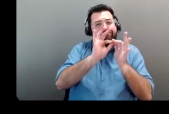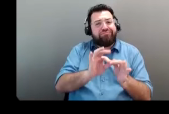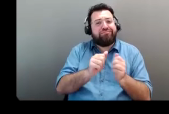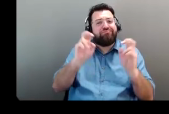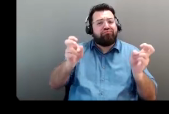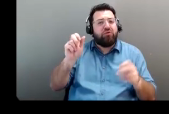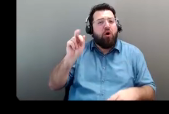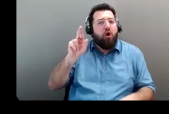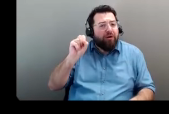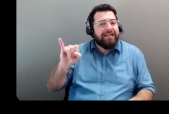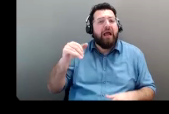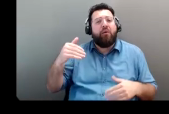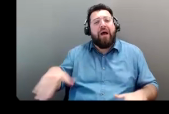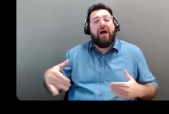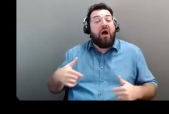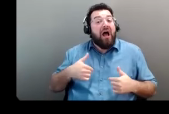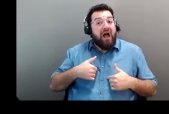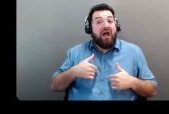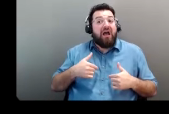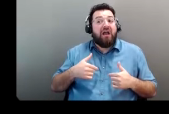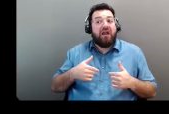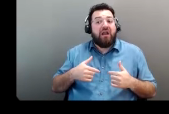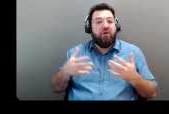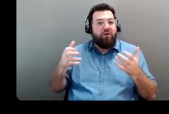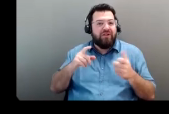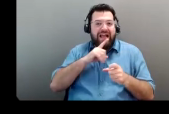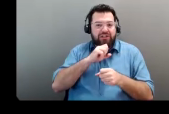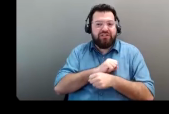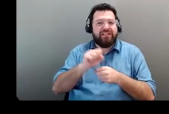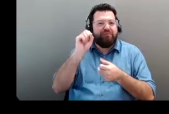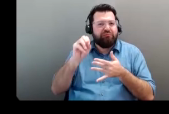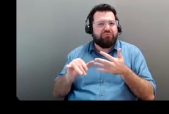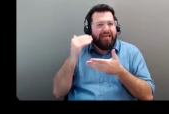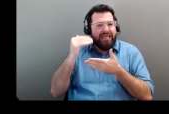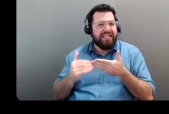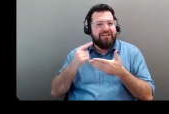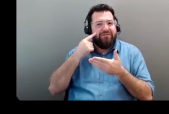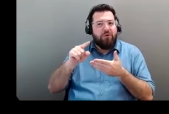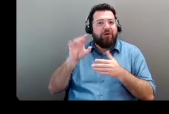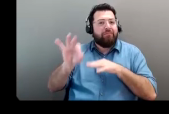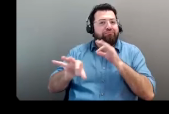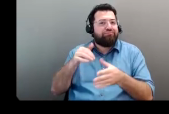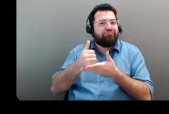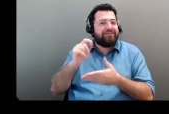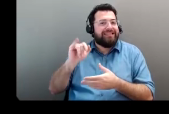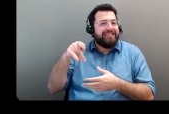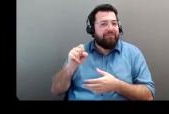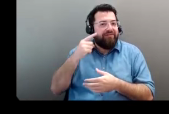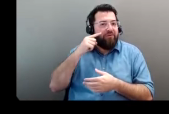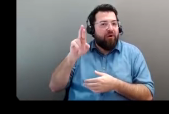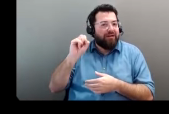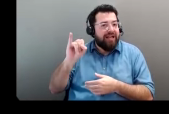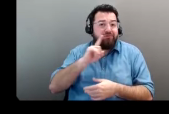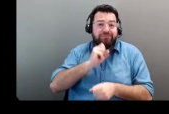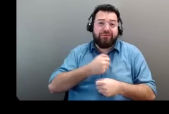meant to actually capture the list of all the tips for RSI, because we could use every one